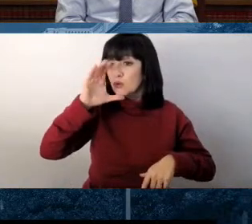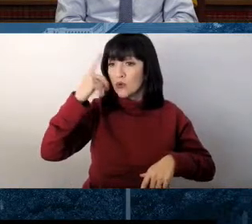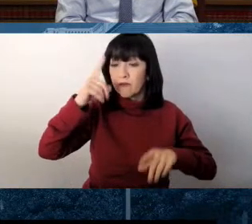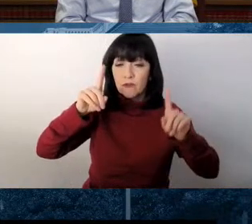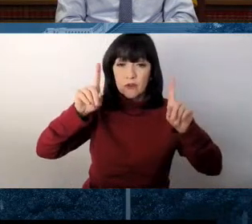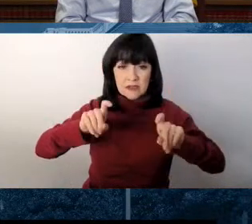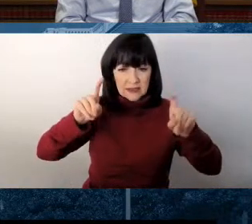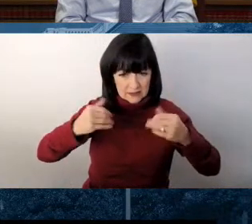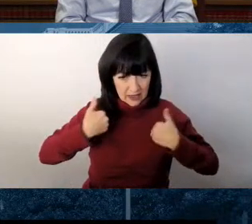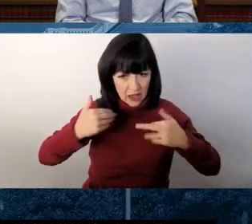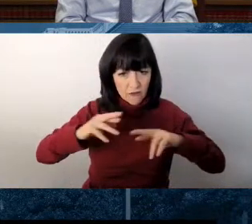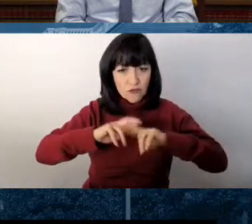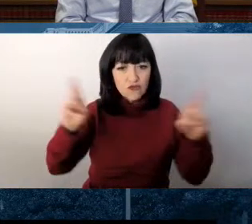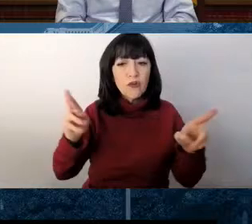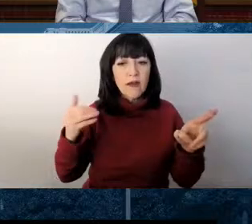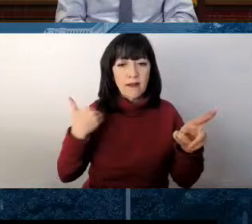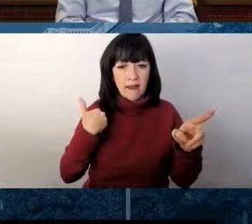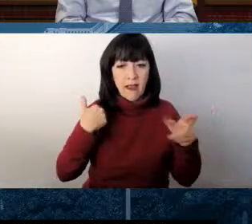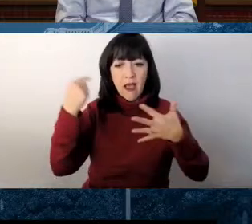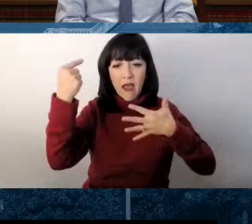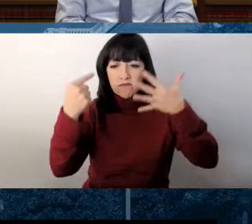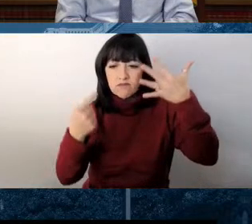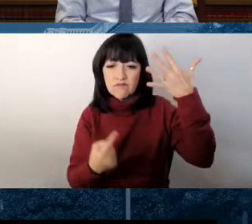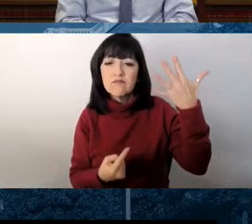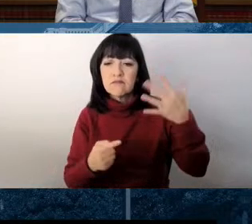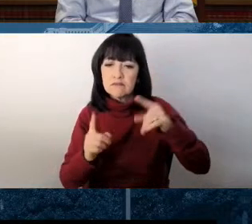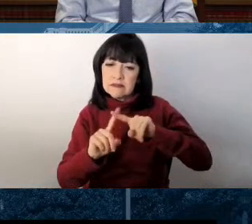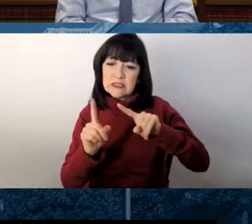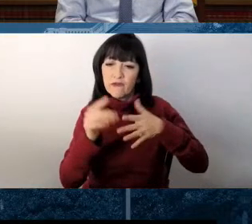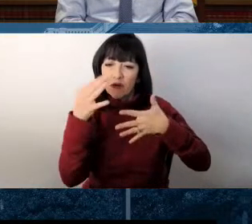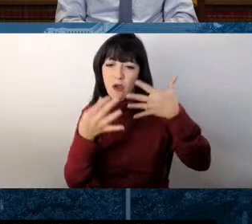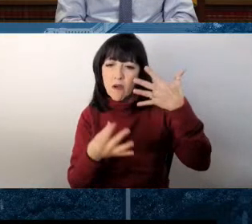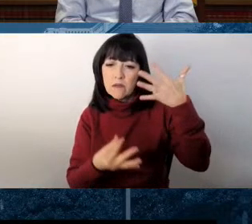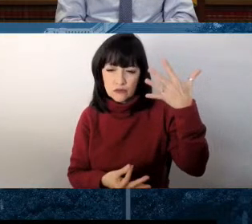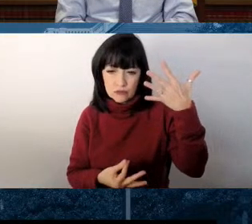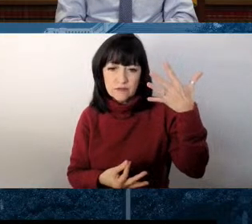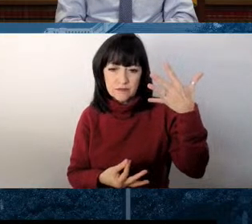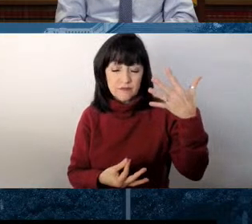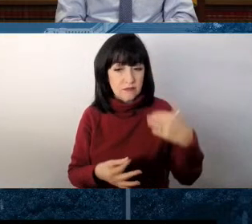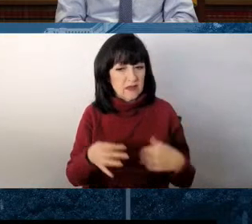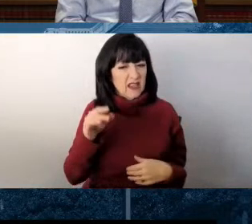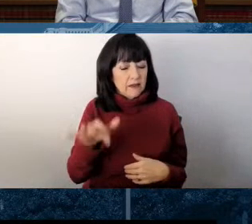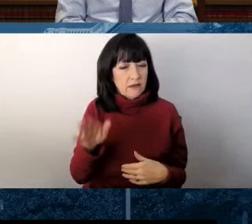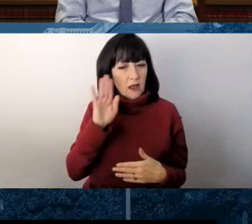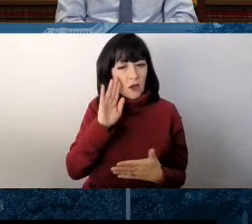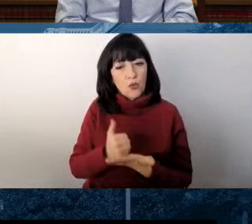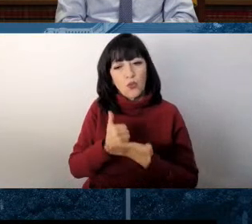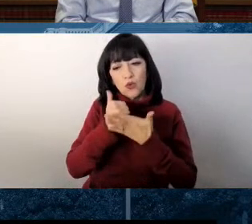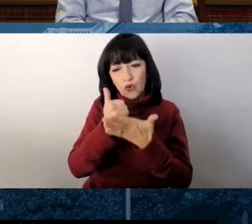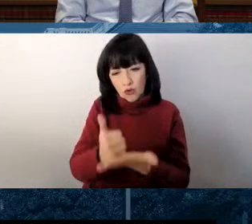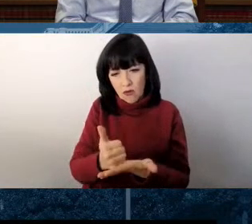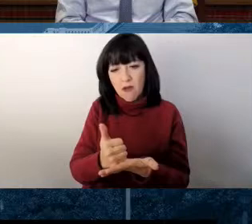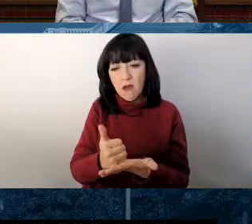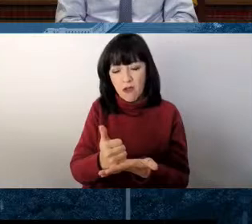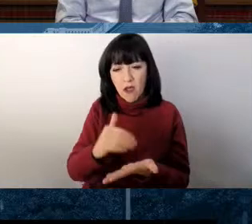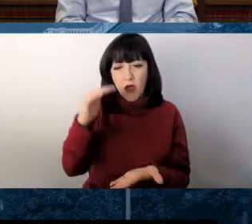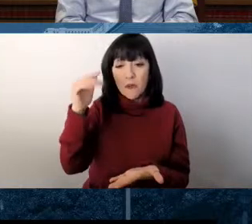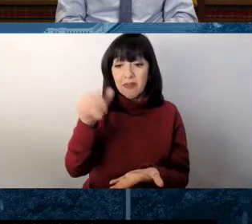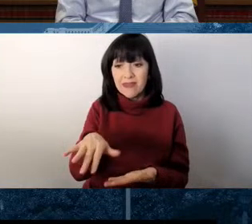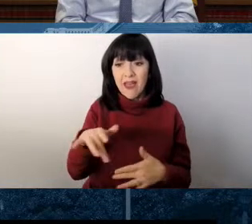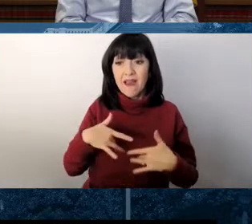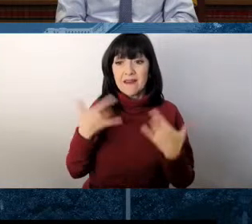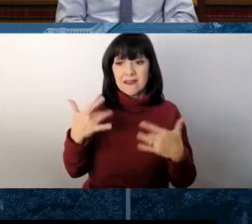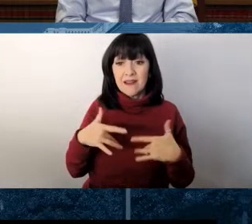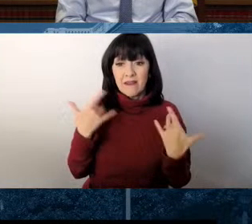DMV operation over the next several weeks. That will take some pressure off the pharmacies and other locations.